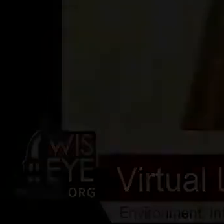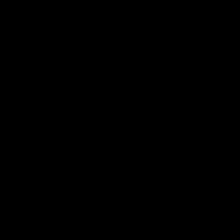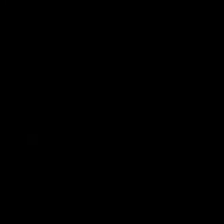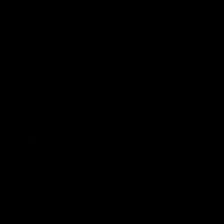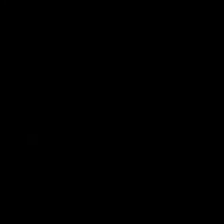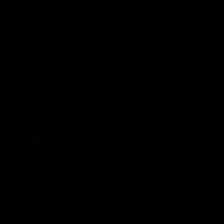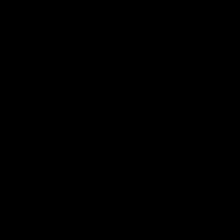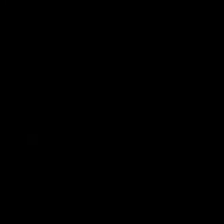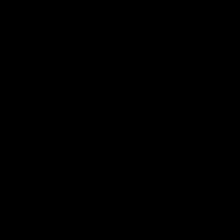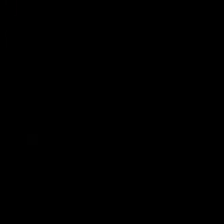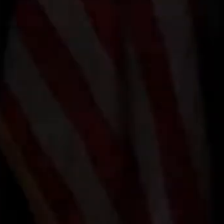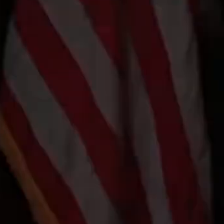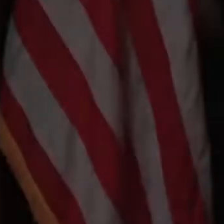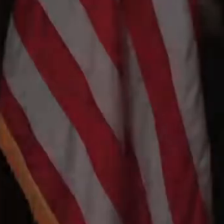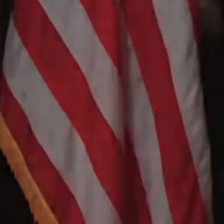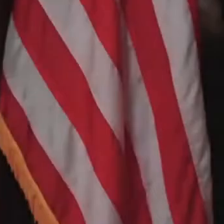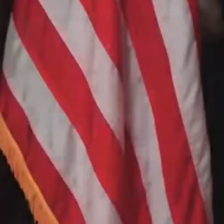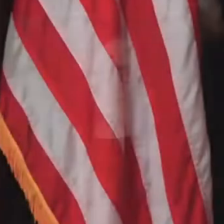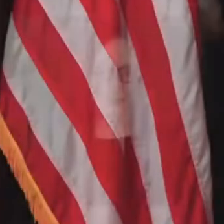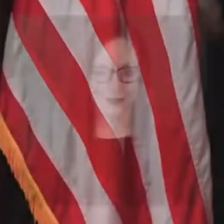follow.